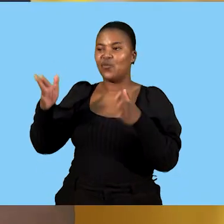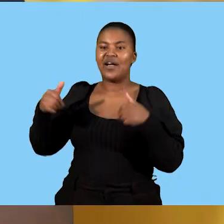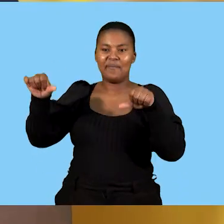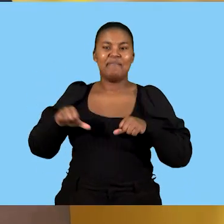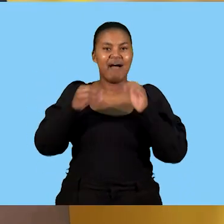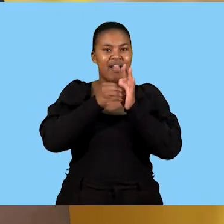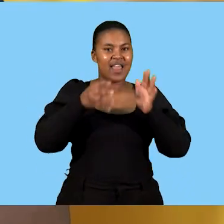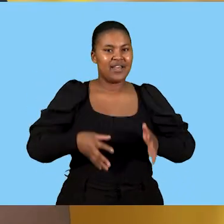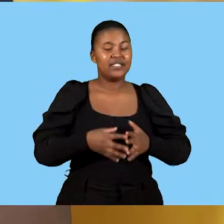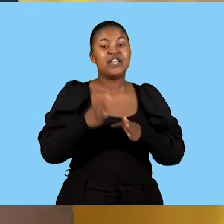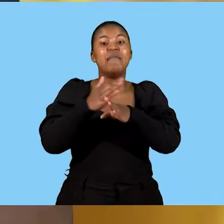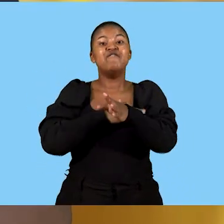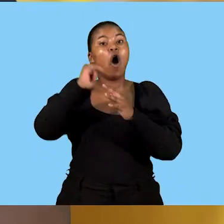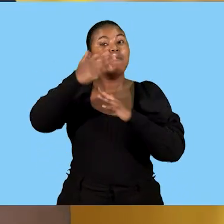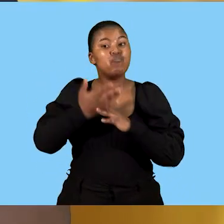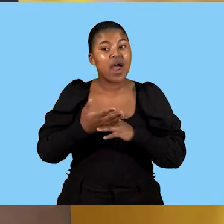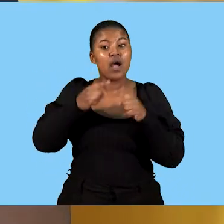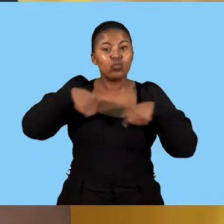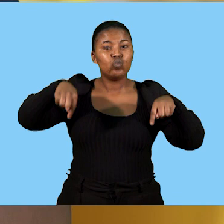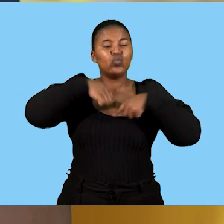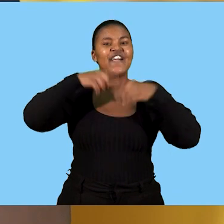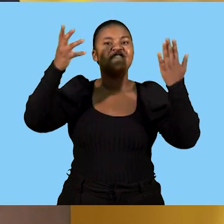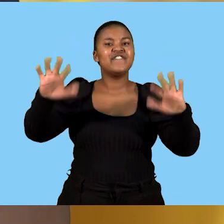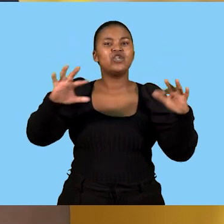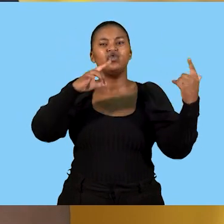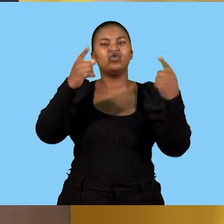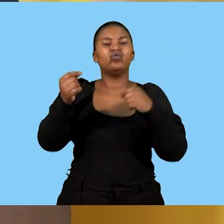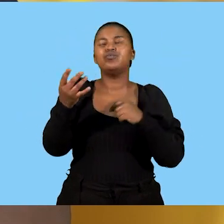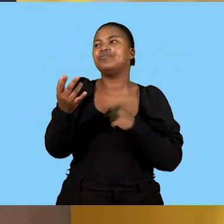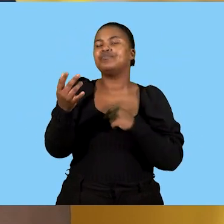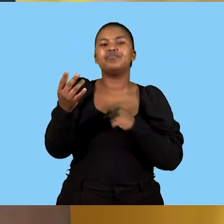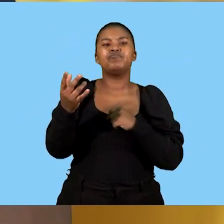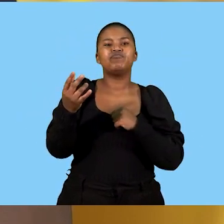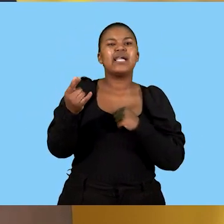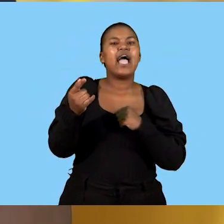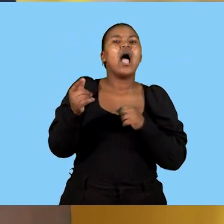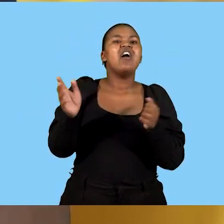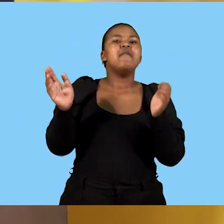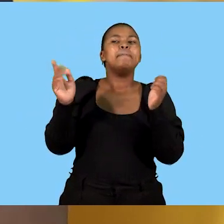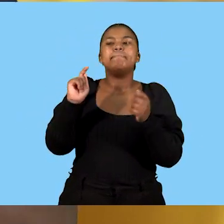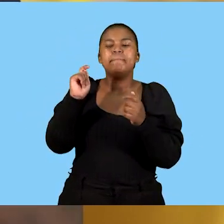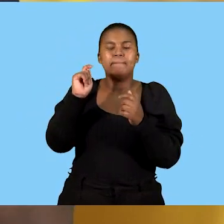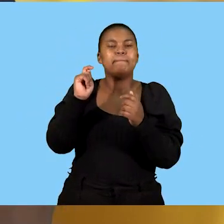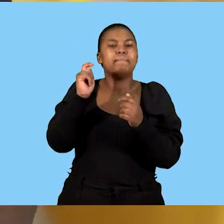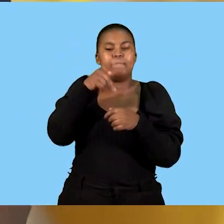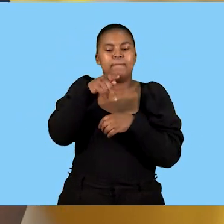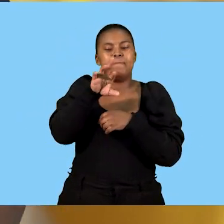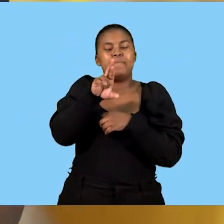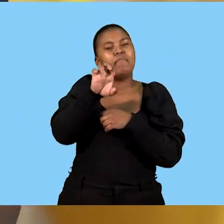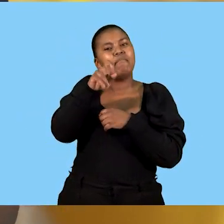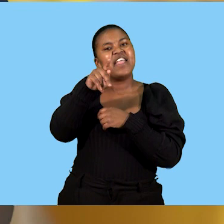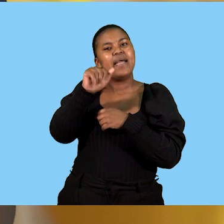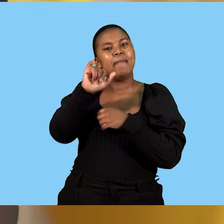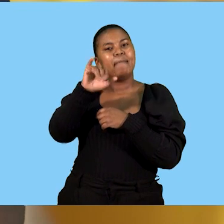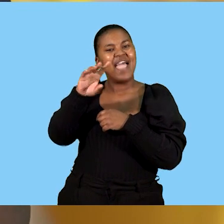Welcome back, dear learners. Before the ad break, we dealt with prepaid expenses, when you have paid an expense for